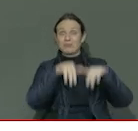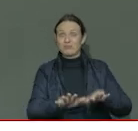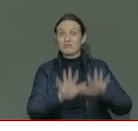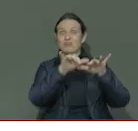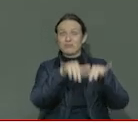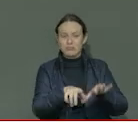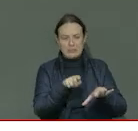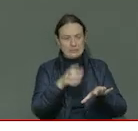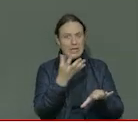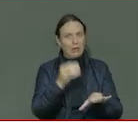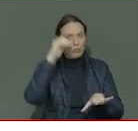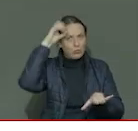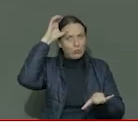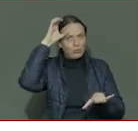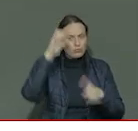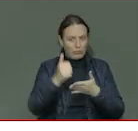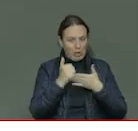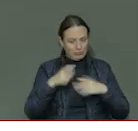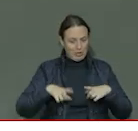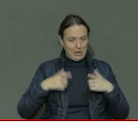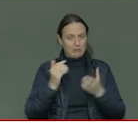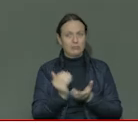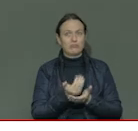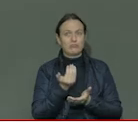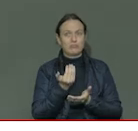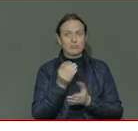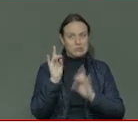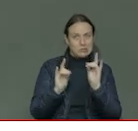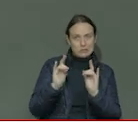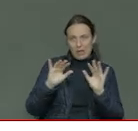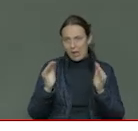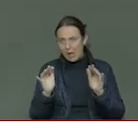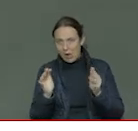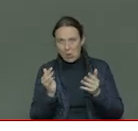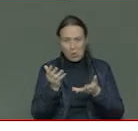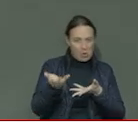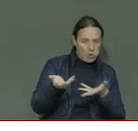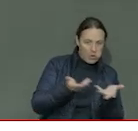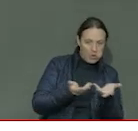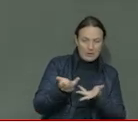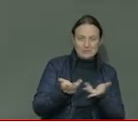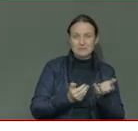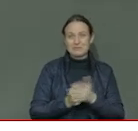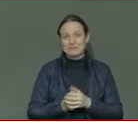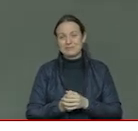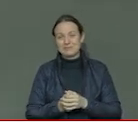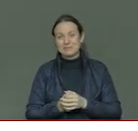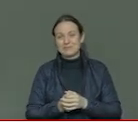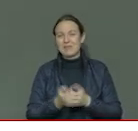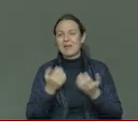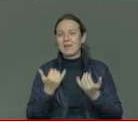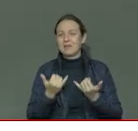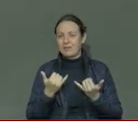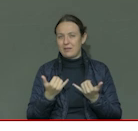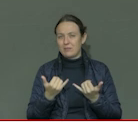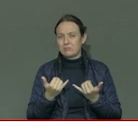that will help him to survive. He'll know how to interact with animals. And then we realize, now,